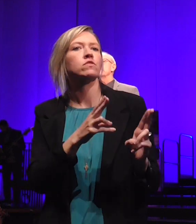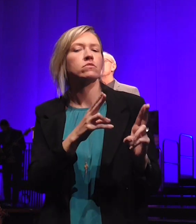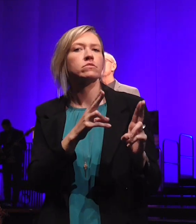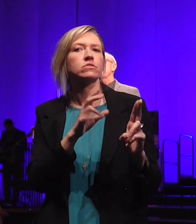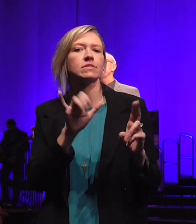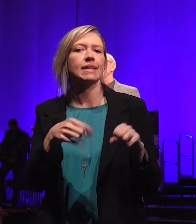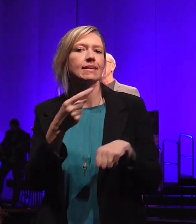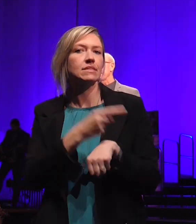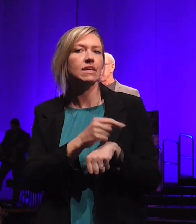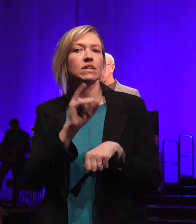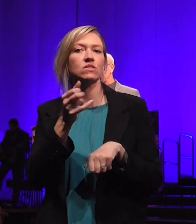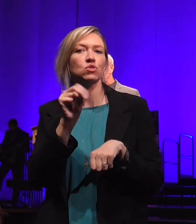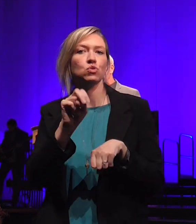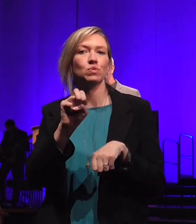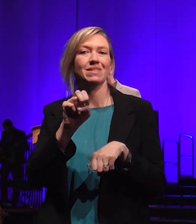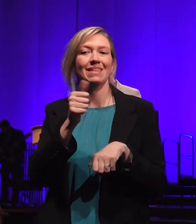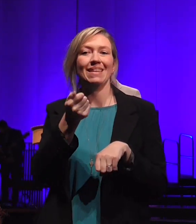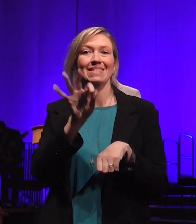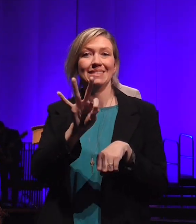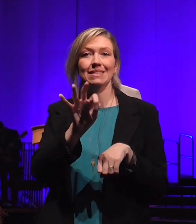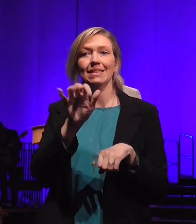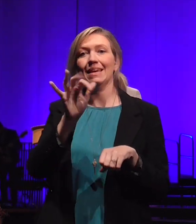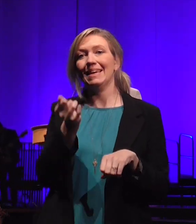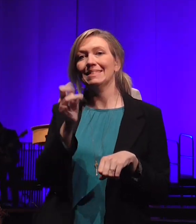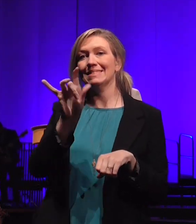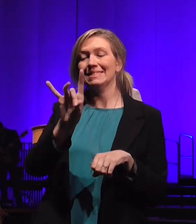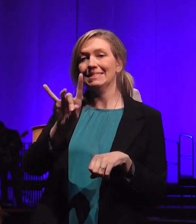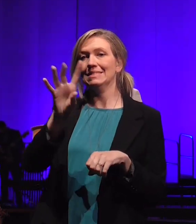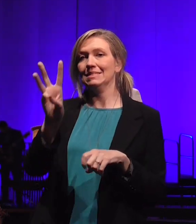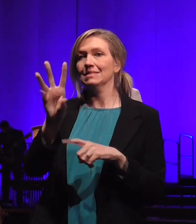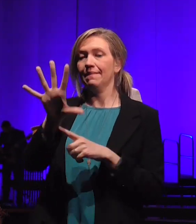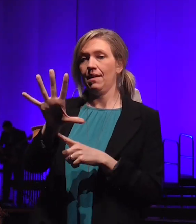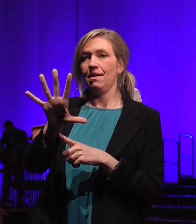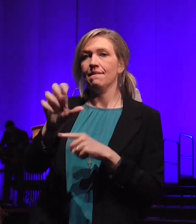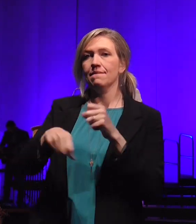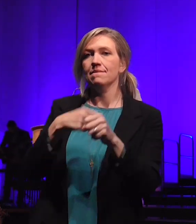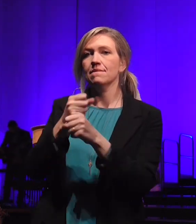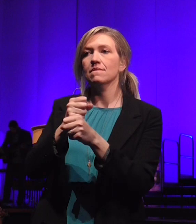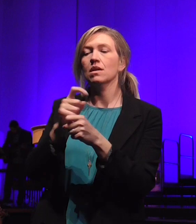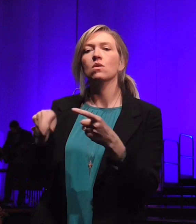the day in June 19th in 1865 when